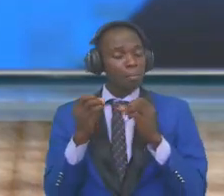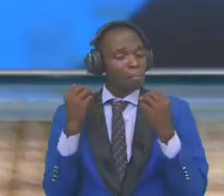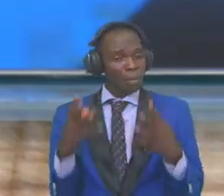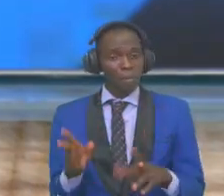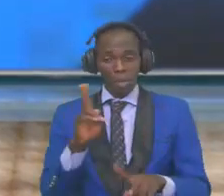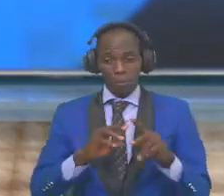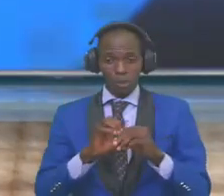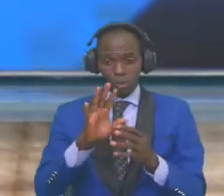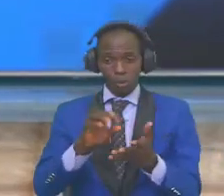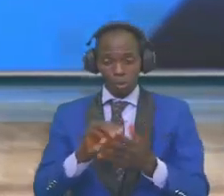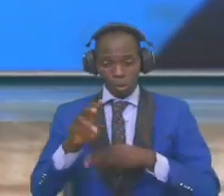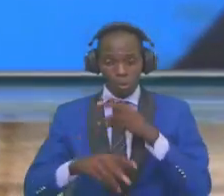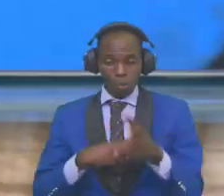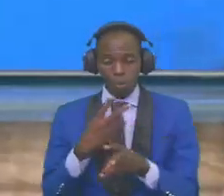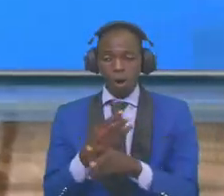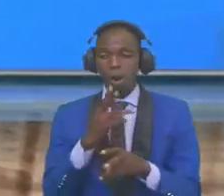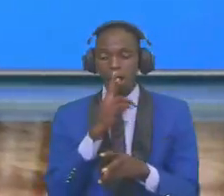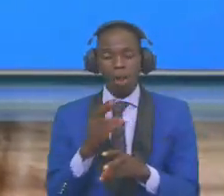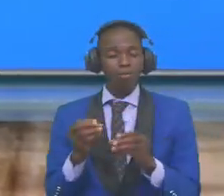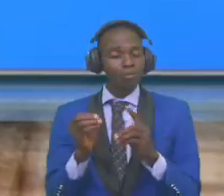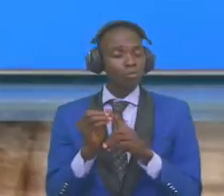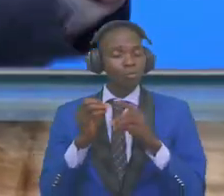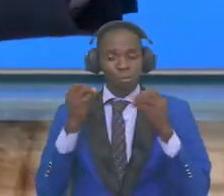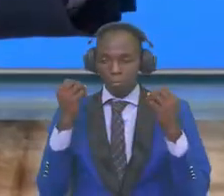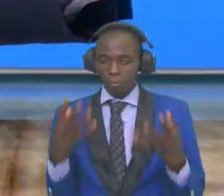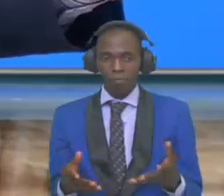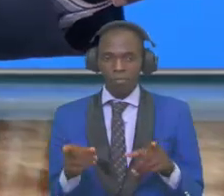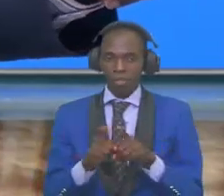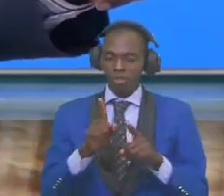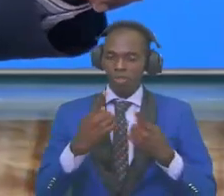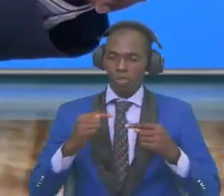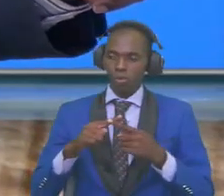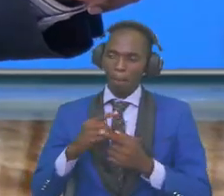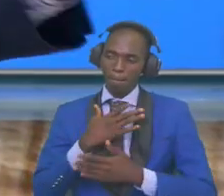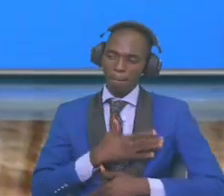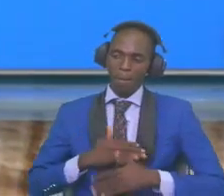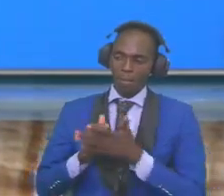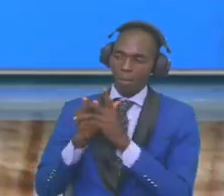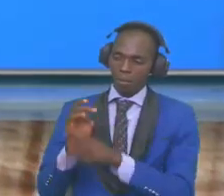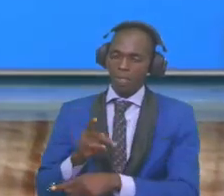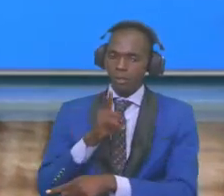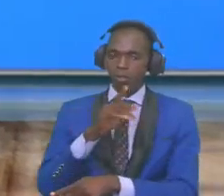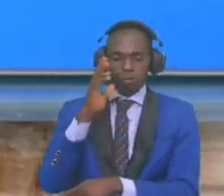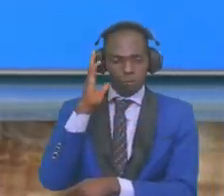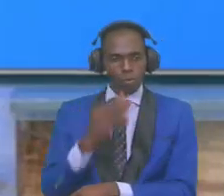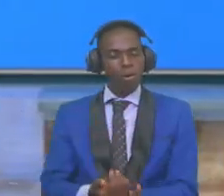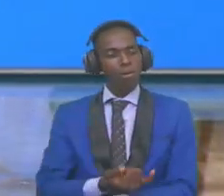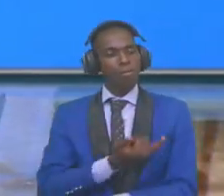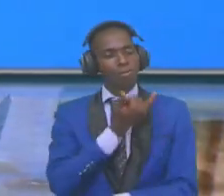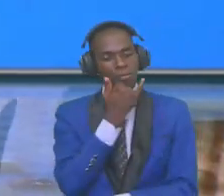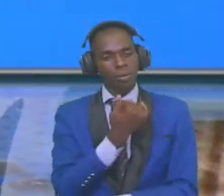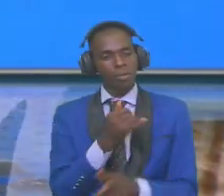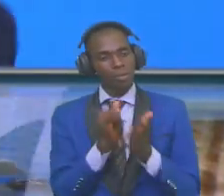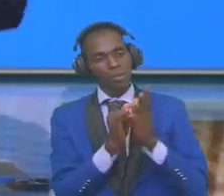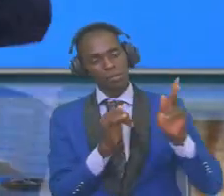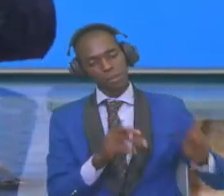too many. While you are trying to please this one, you displease that other one. While you are trying to bench to